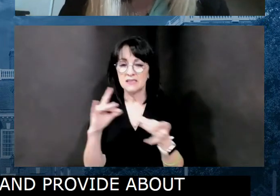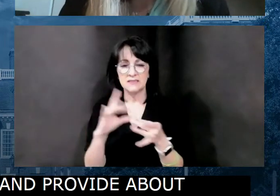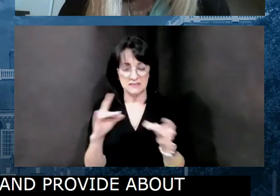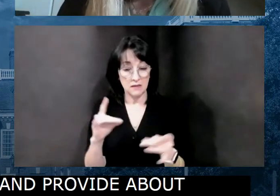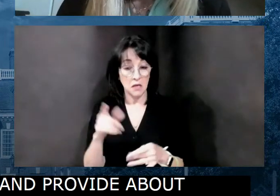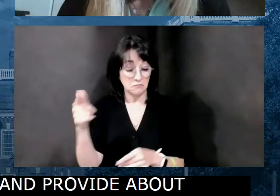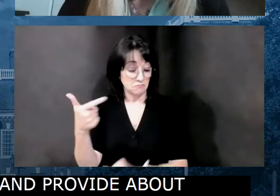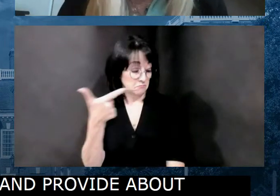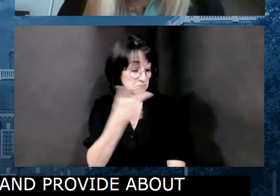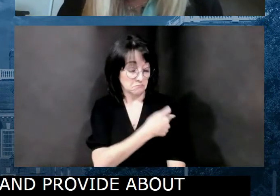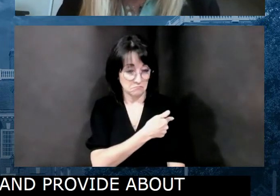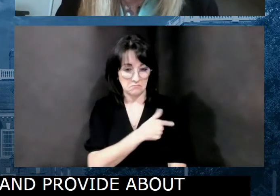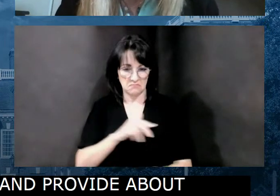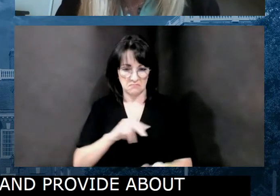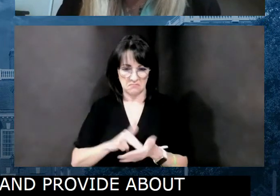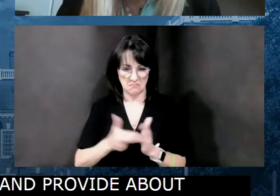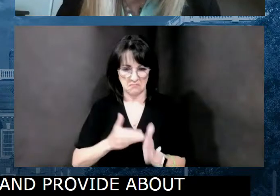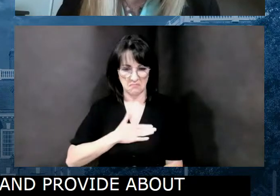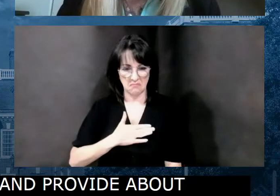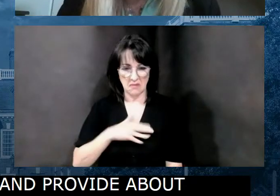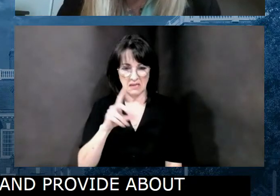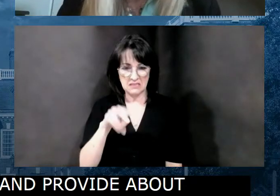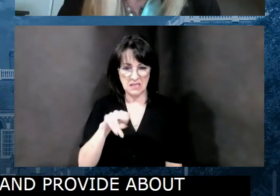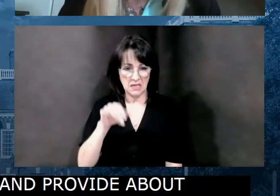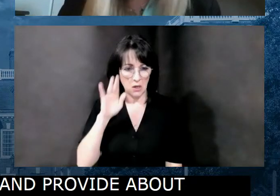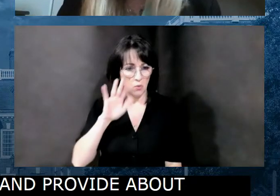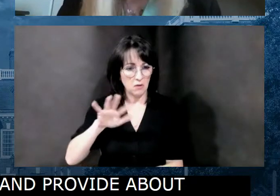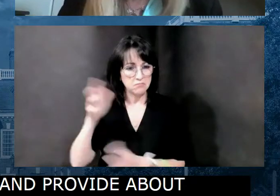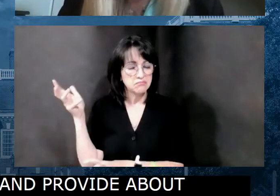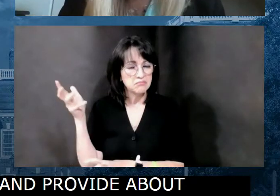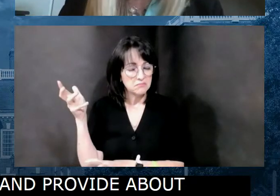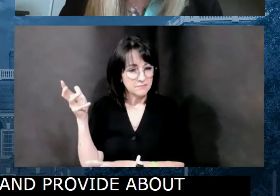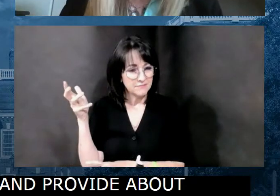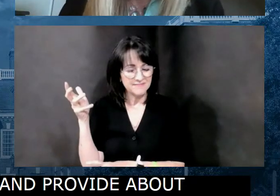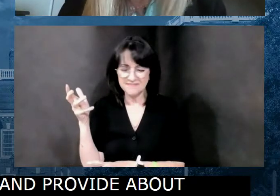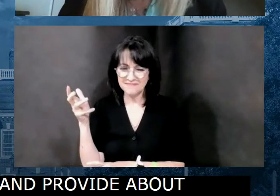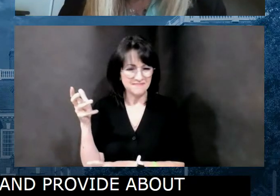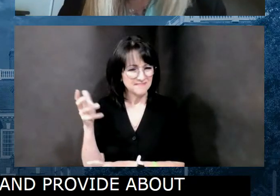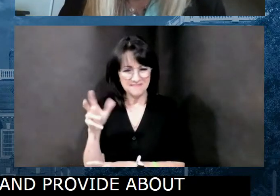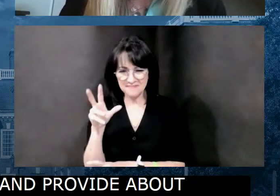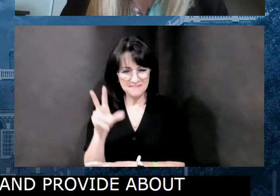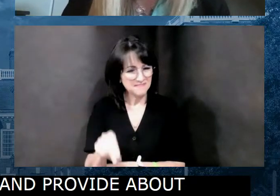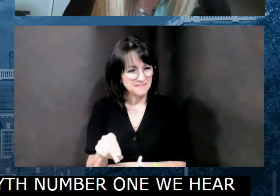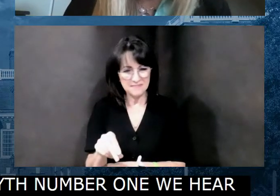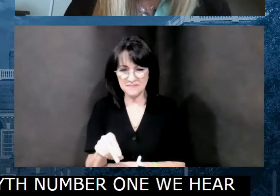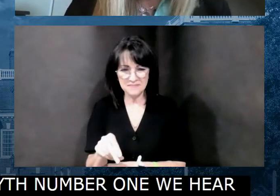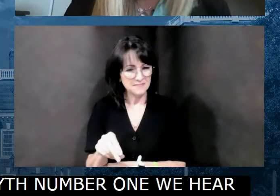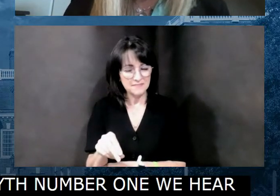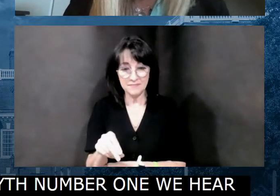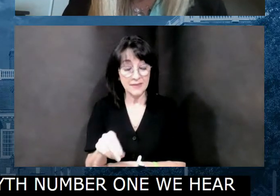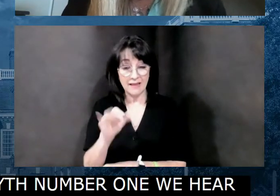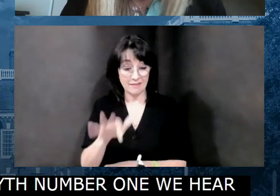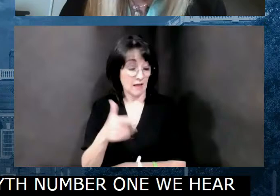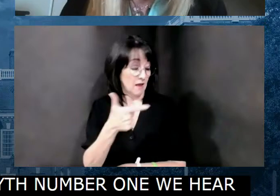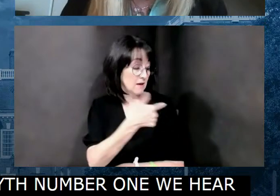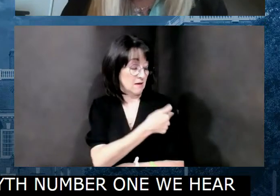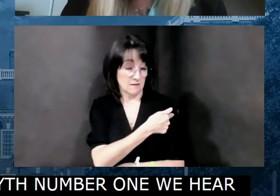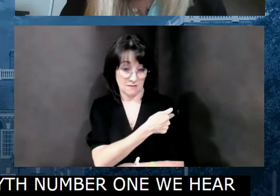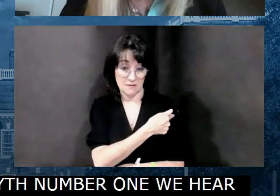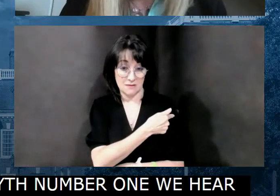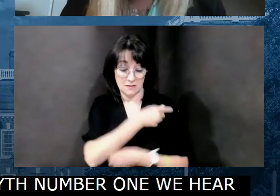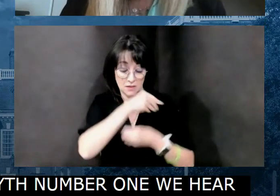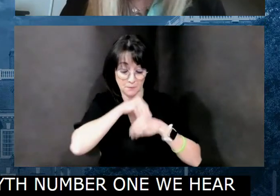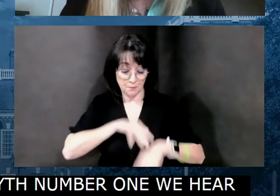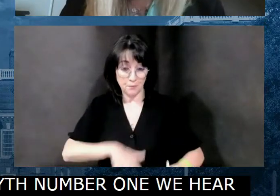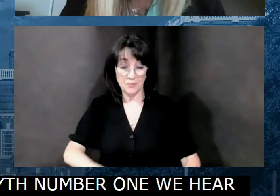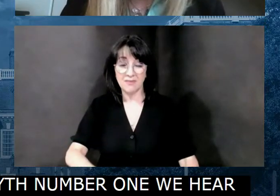DNA. And the fact is none of these vaccines will interact with your DNA and